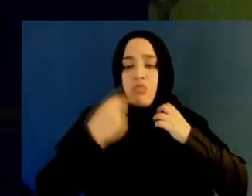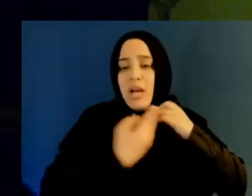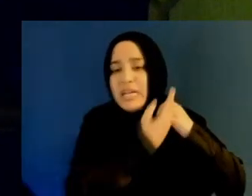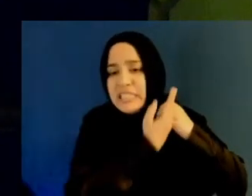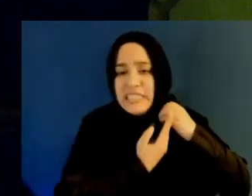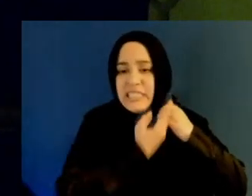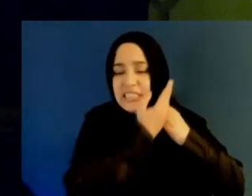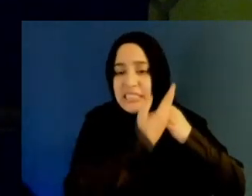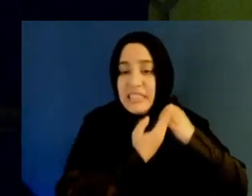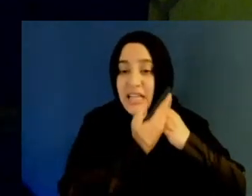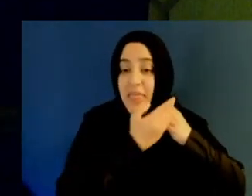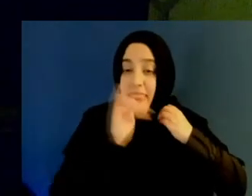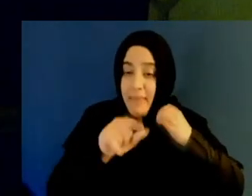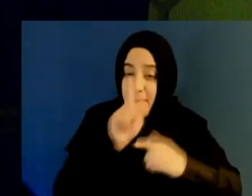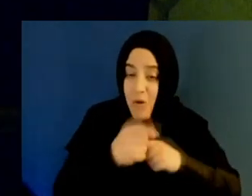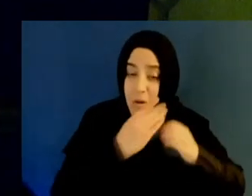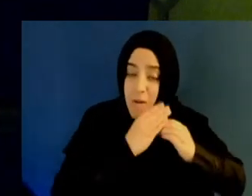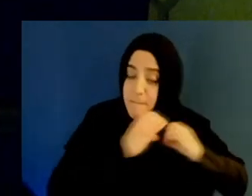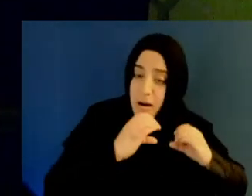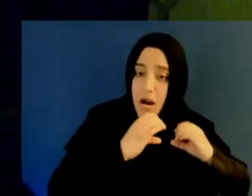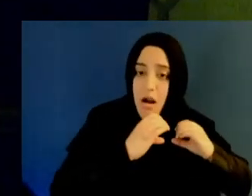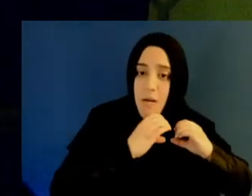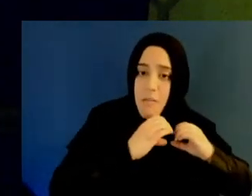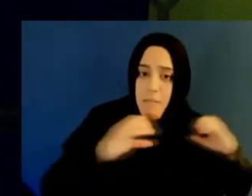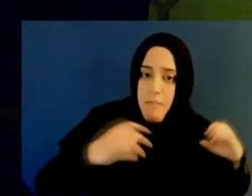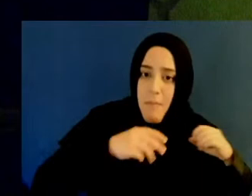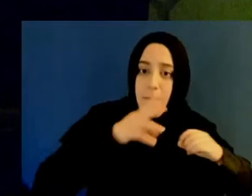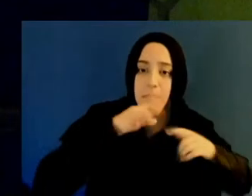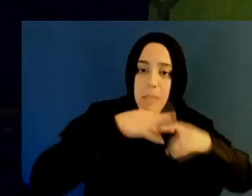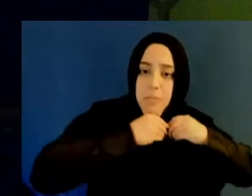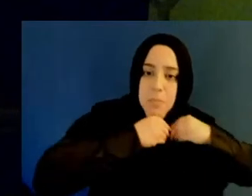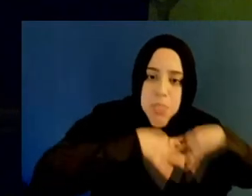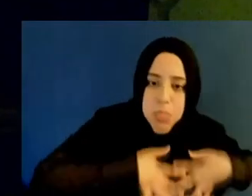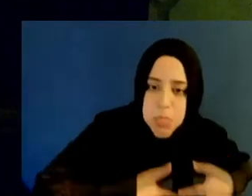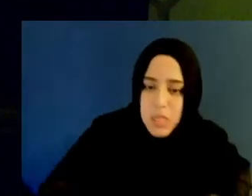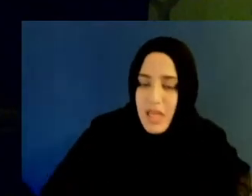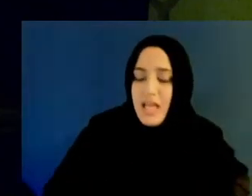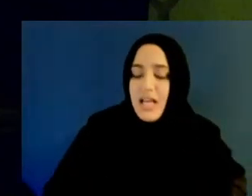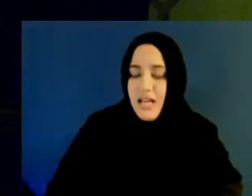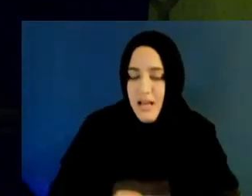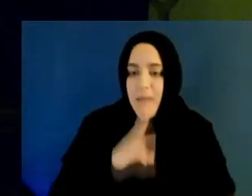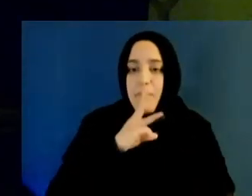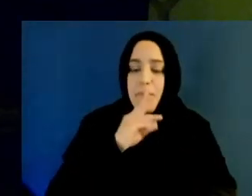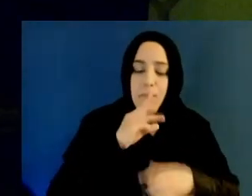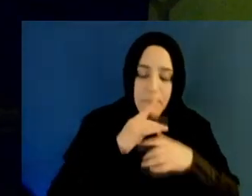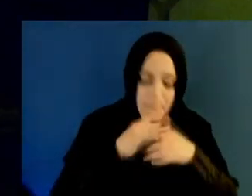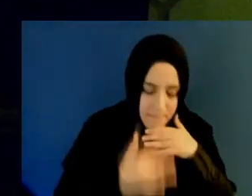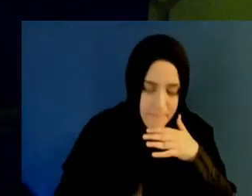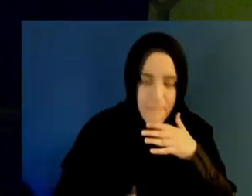they opened the collar, blood came gushing out from the neck.